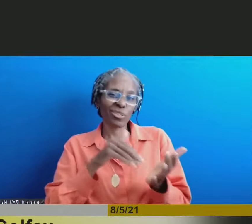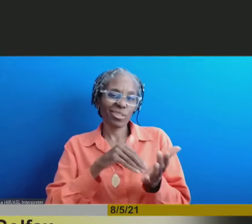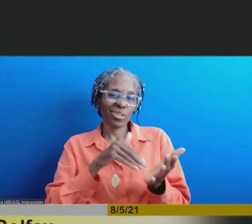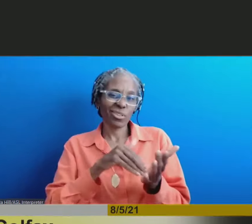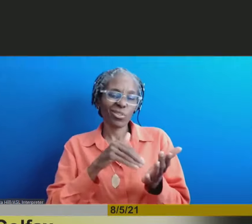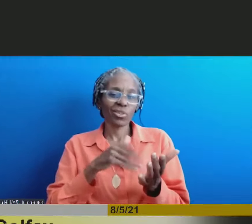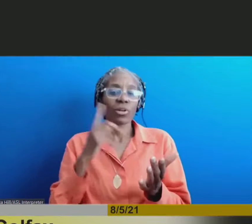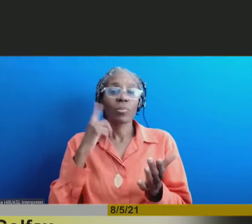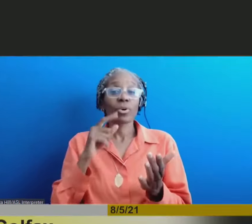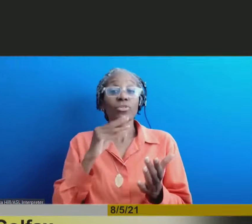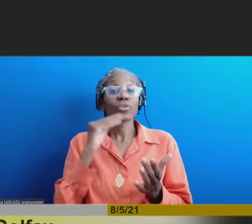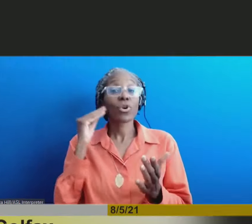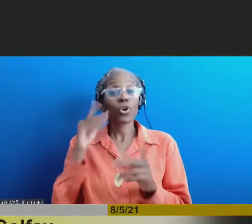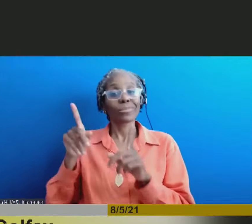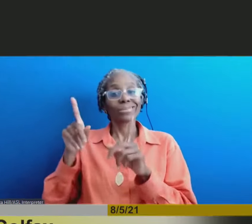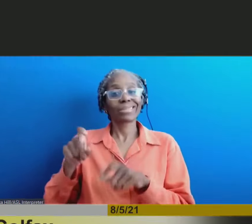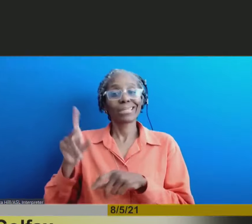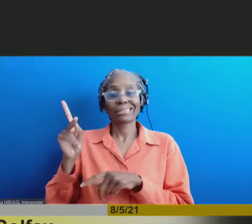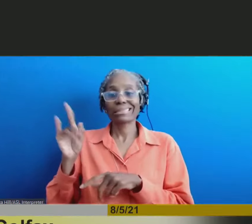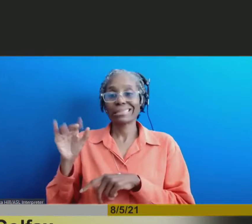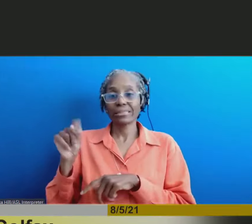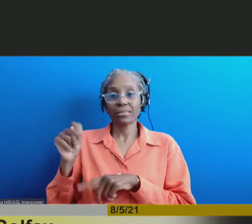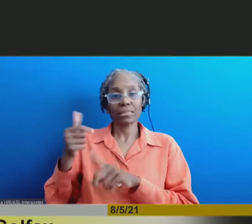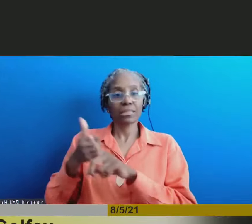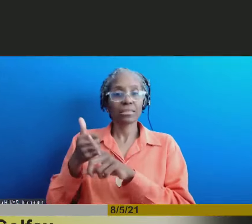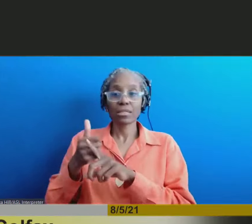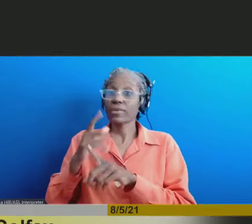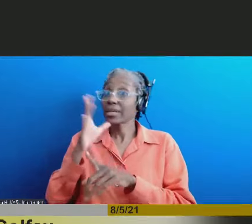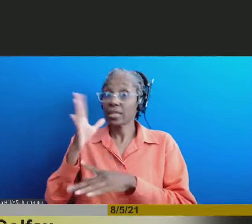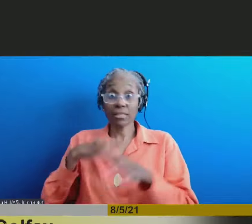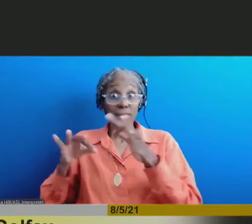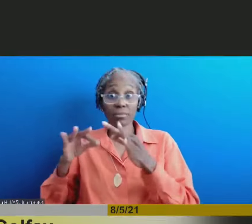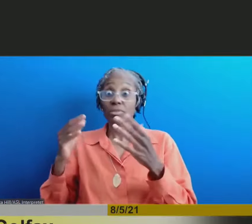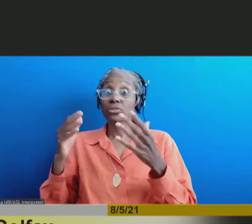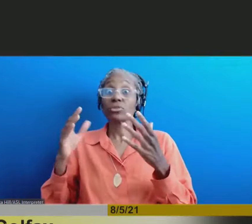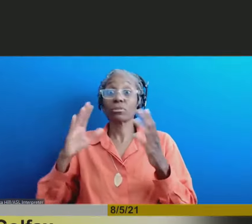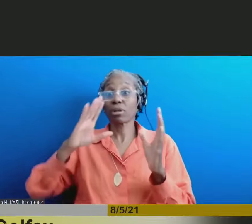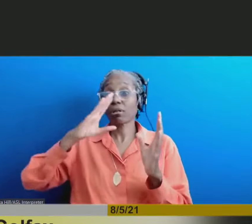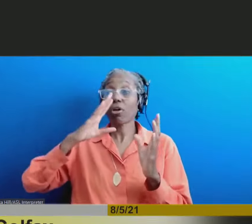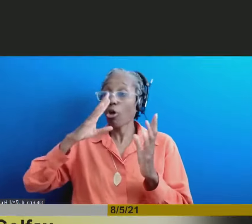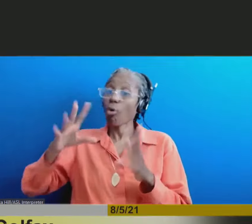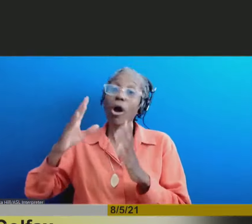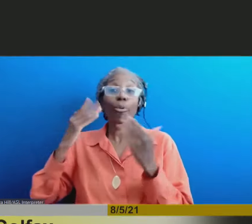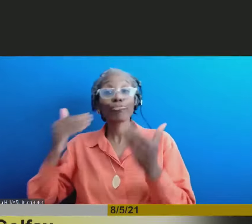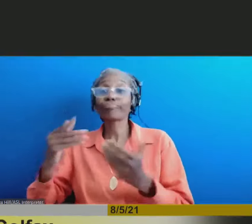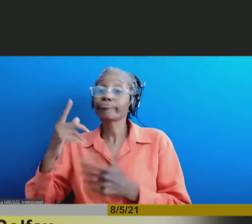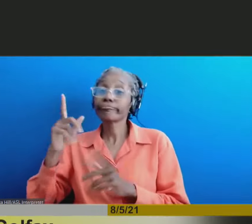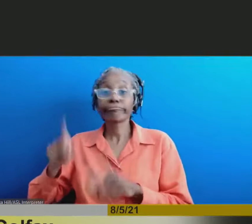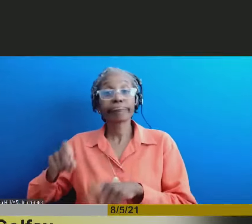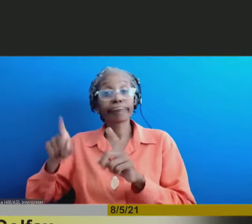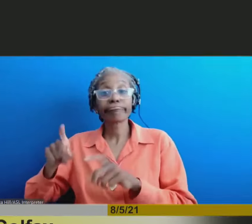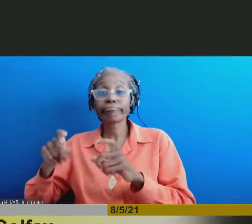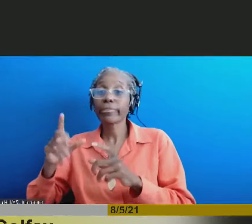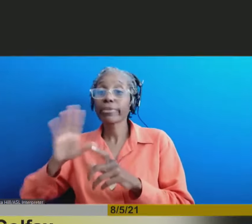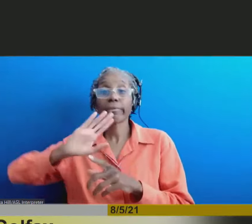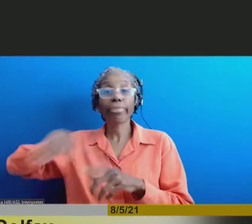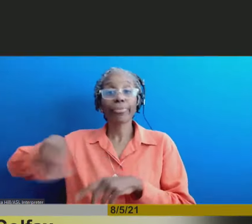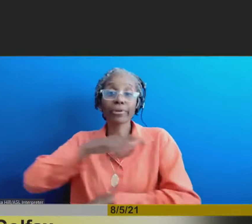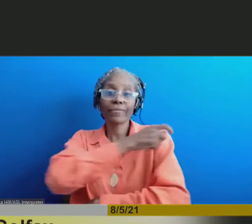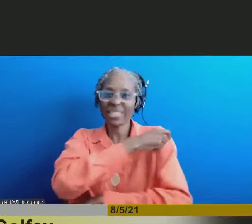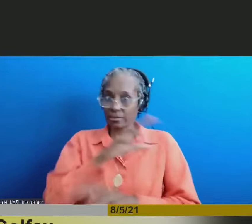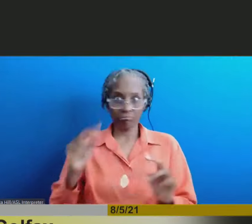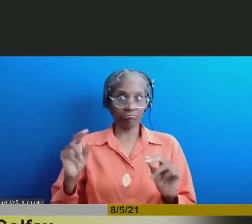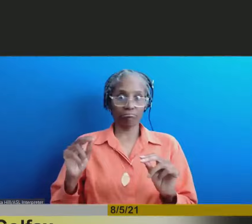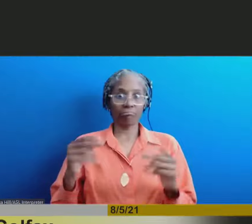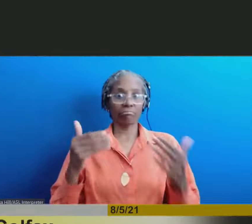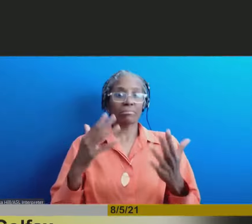kits. And again, they should not be a substitute for getting vaccinated. Getting tested itself doesn't get